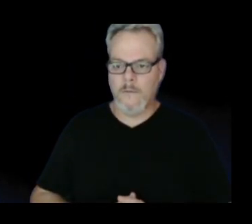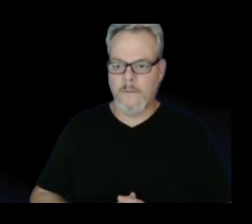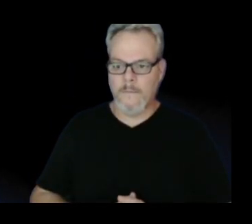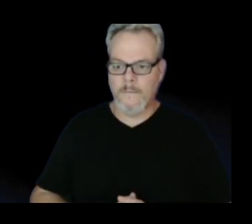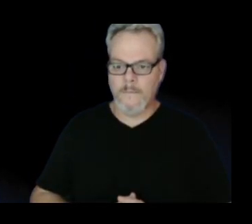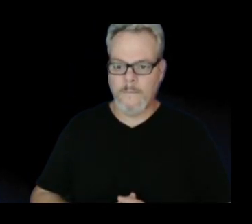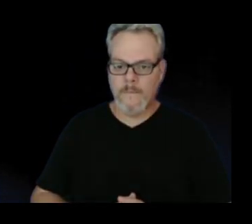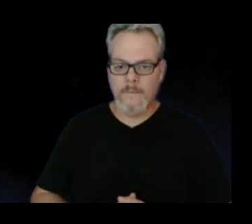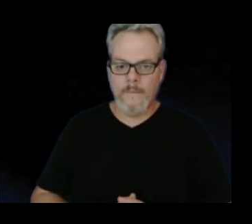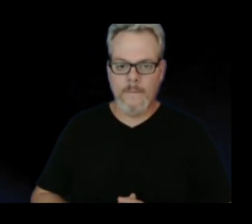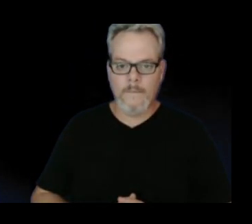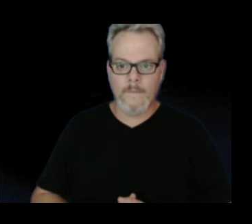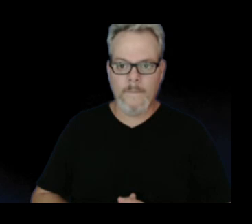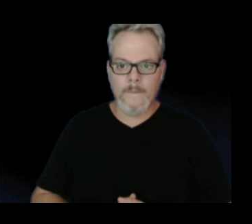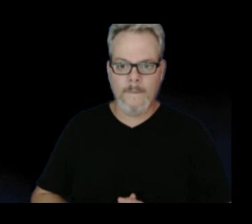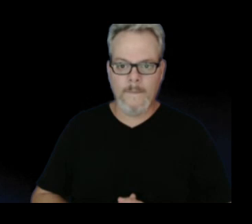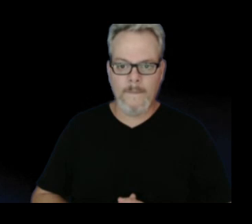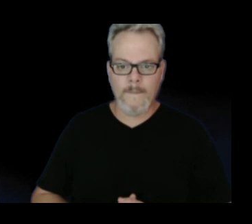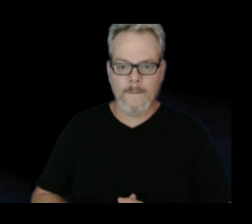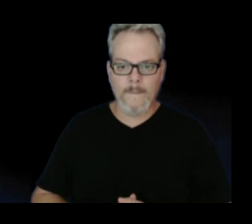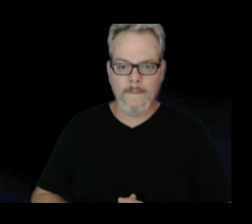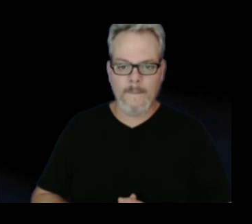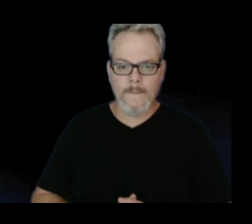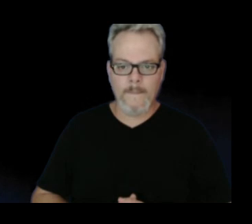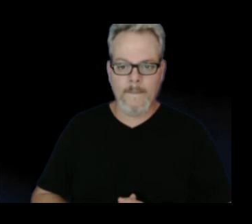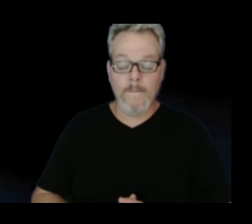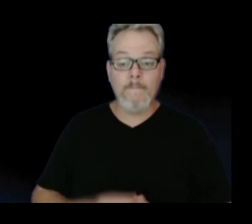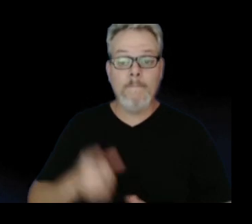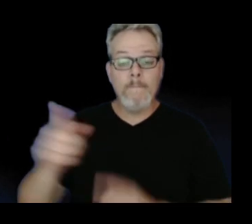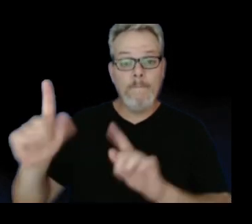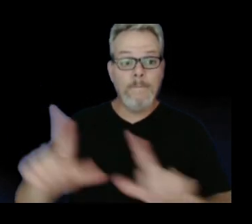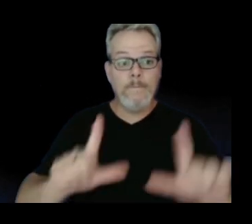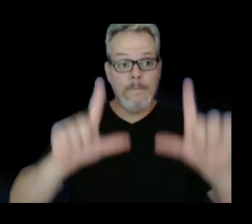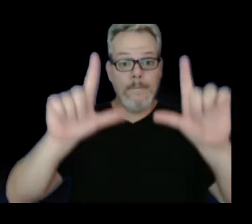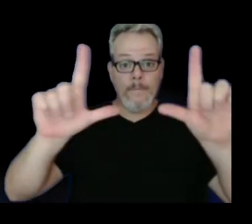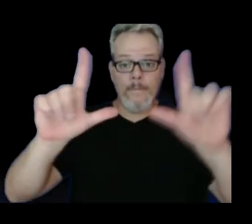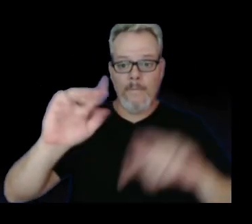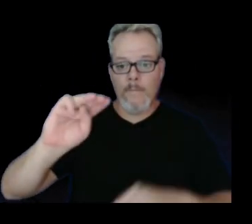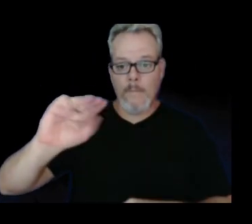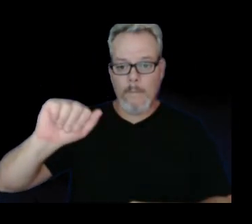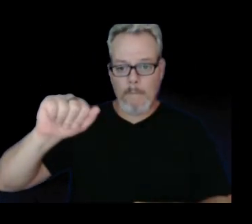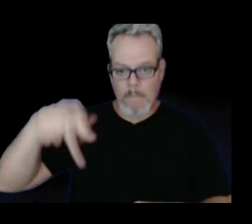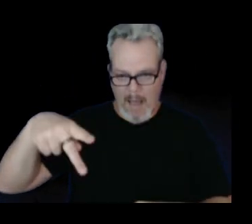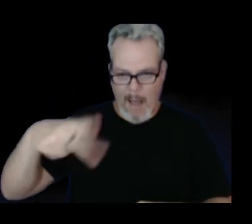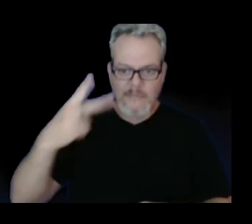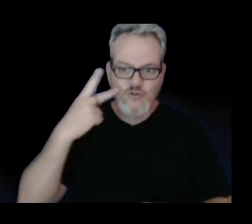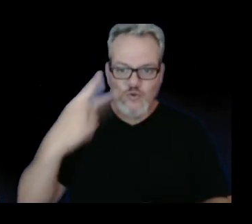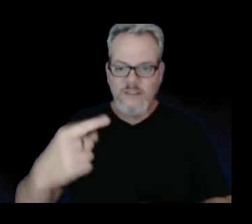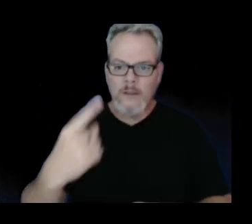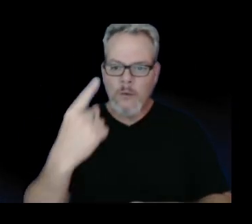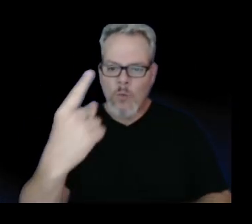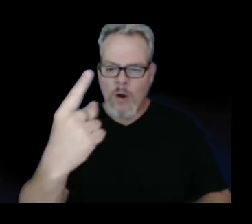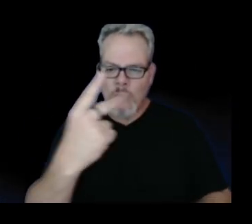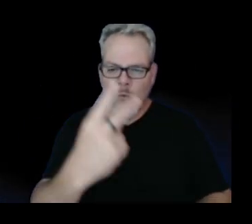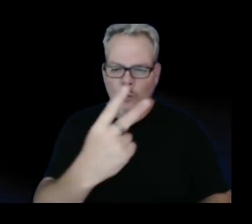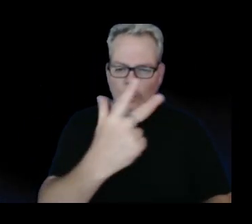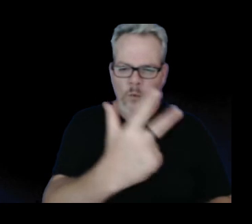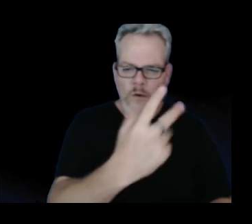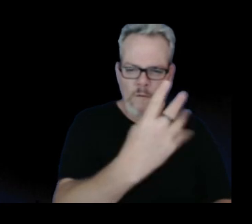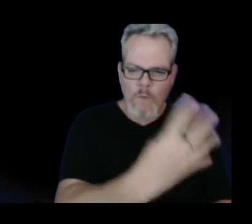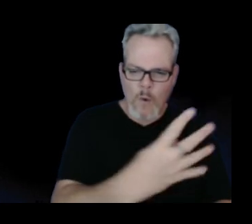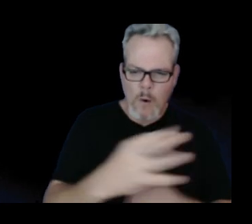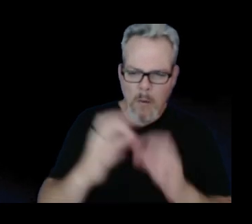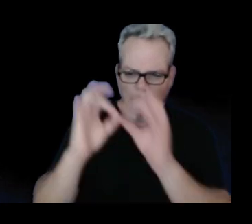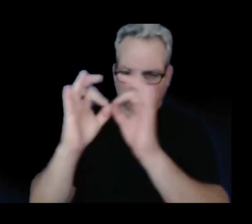The map of the eruption looks as such. There's 4 fissure segments and a very small pad of lava. The eruption occurred